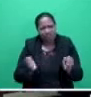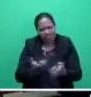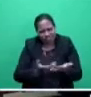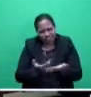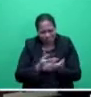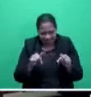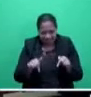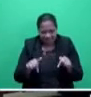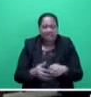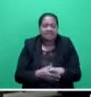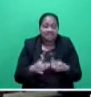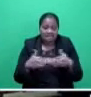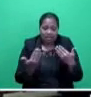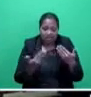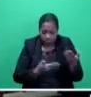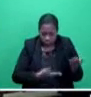I now give the floor to the